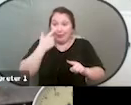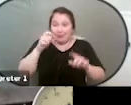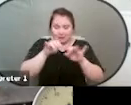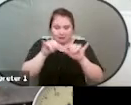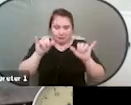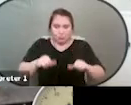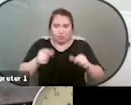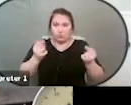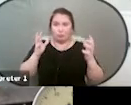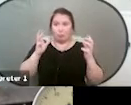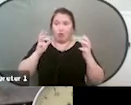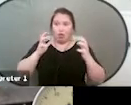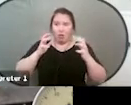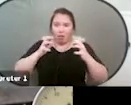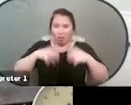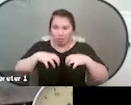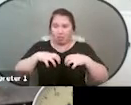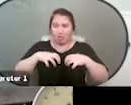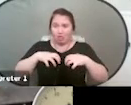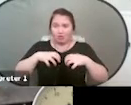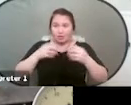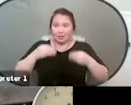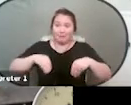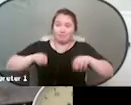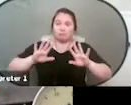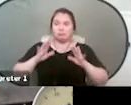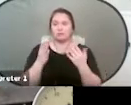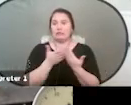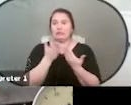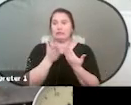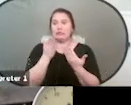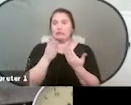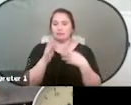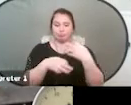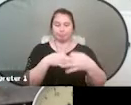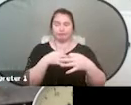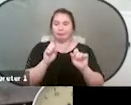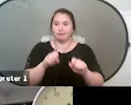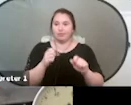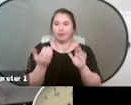shutting down. They sacrificed easily replaceable parts